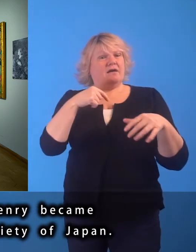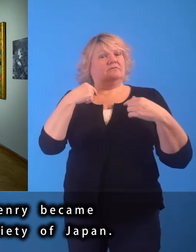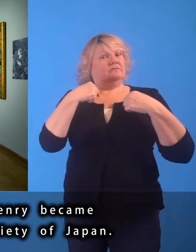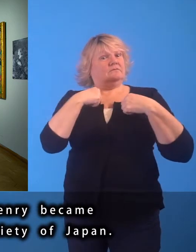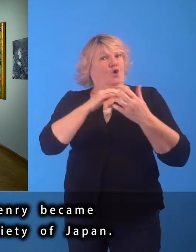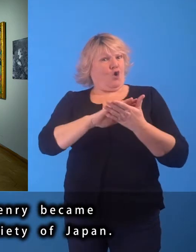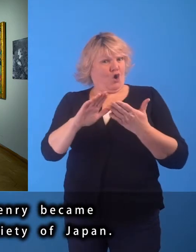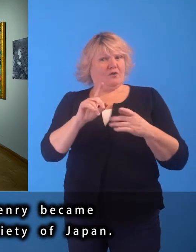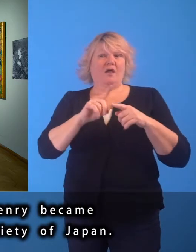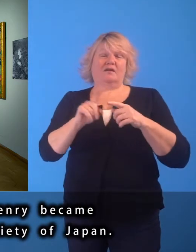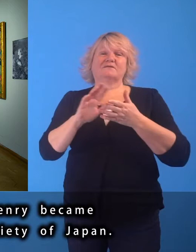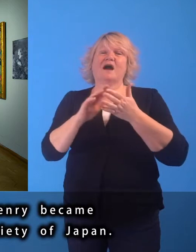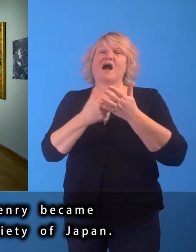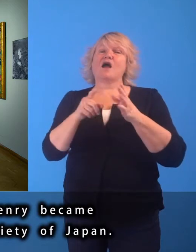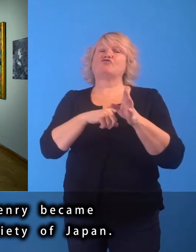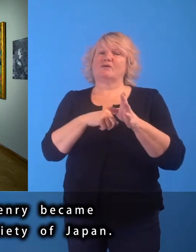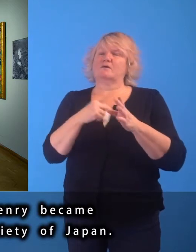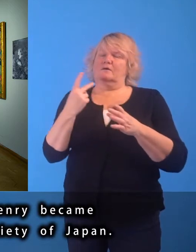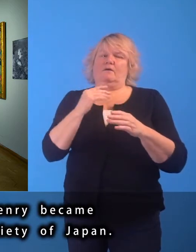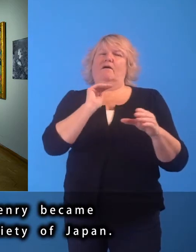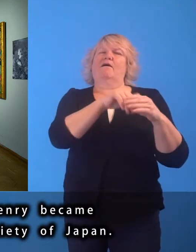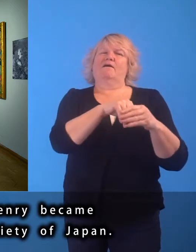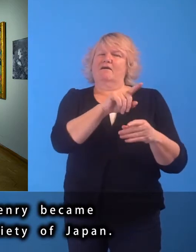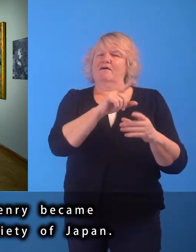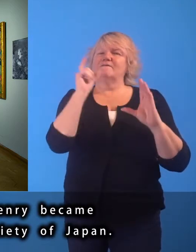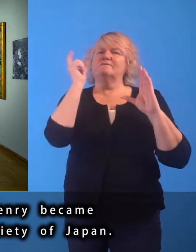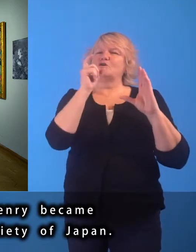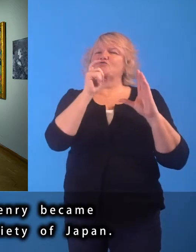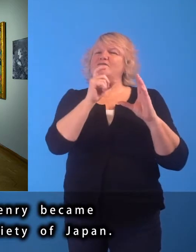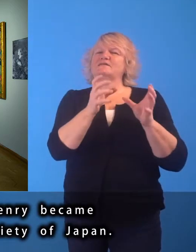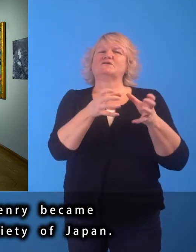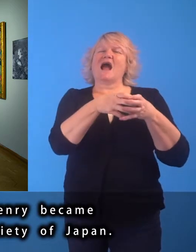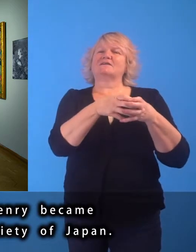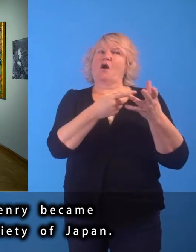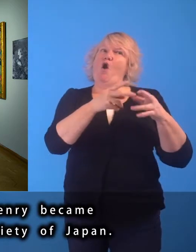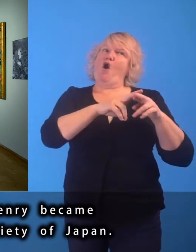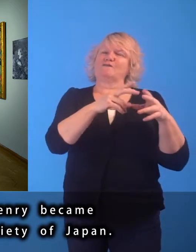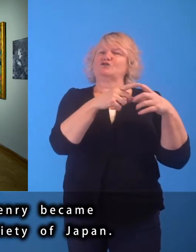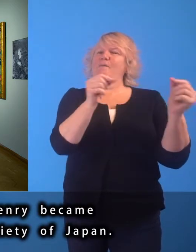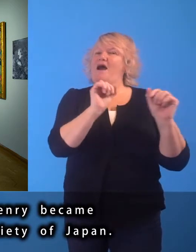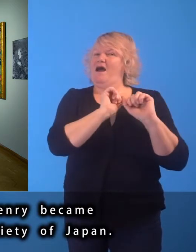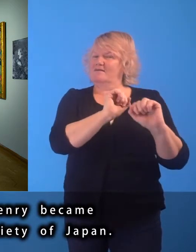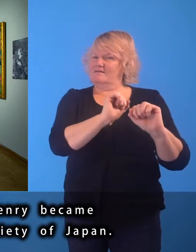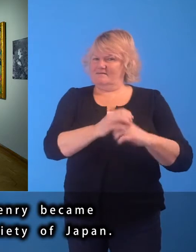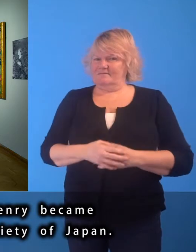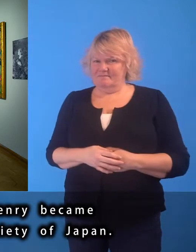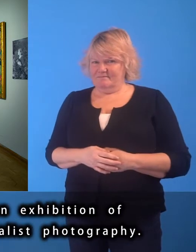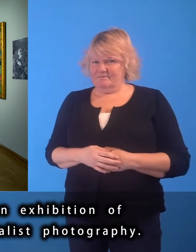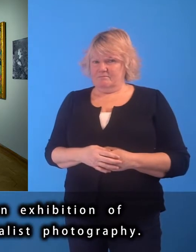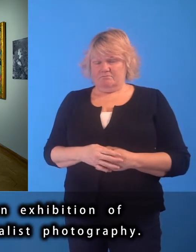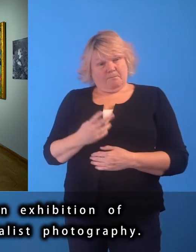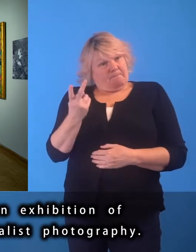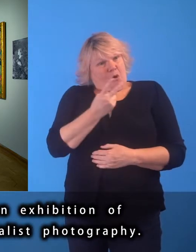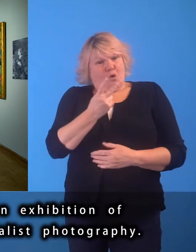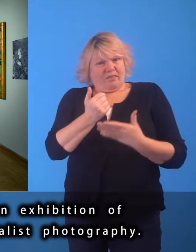While in the country, he and Henry became members of the Photographic Society of Japan.